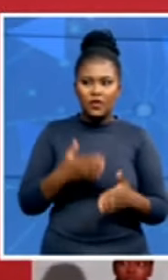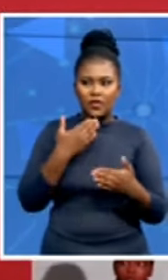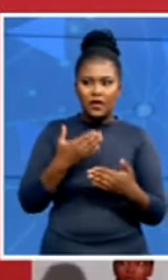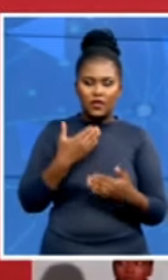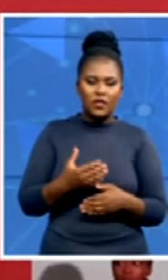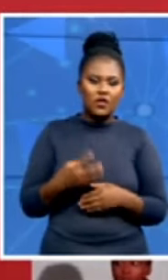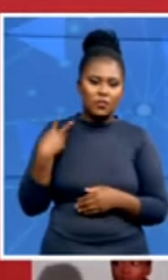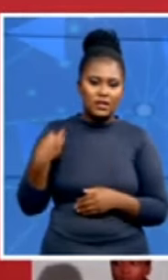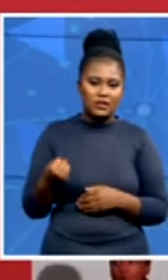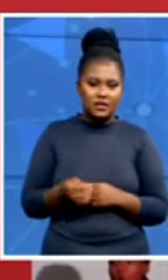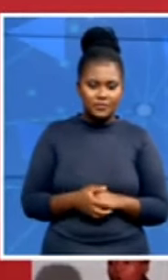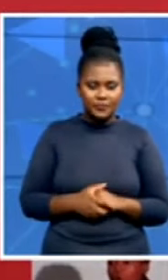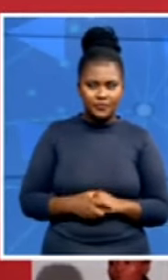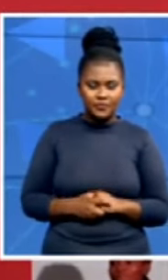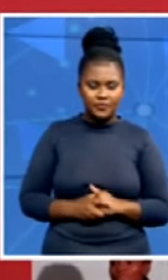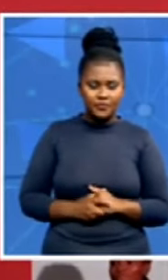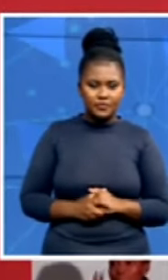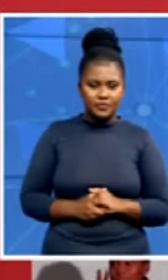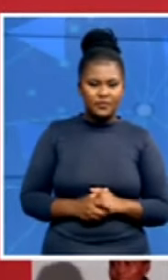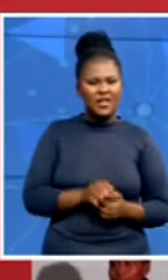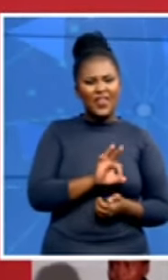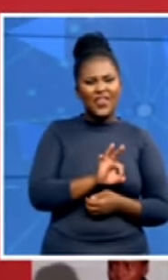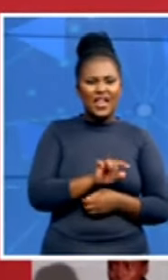The 3,000